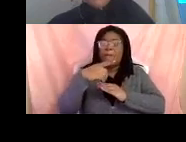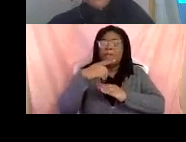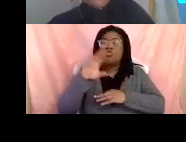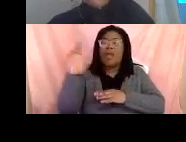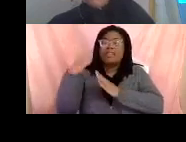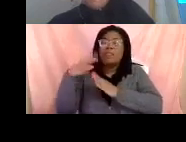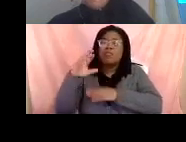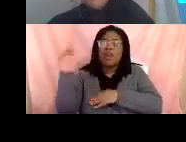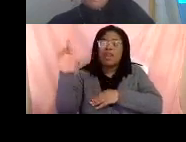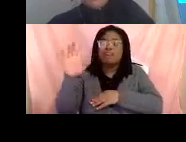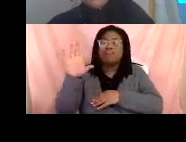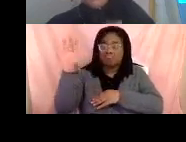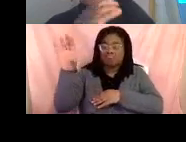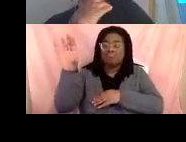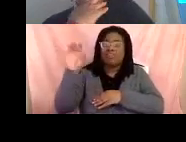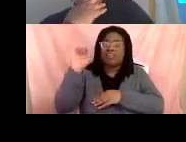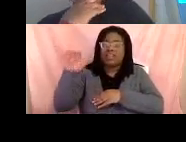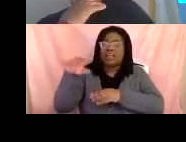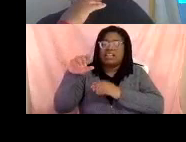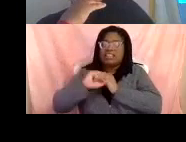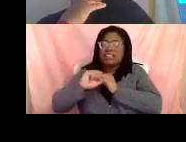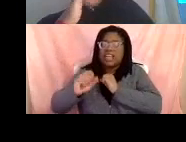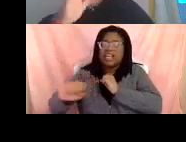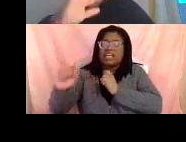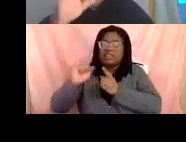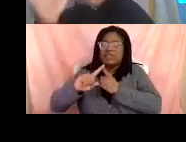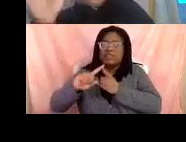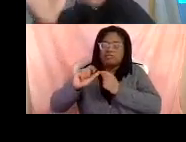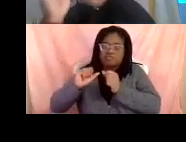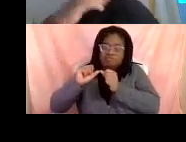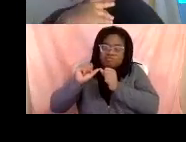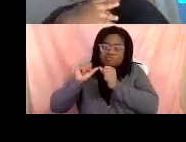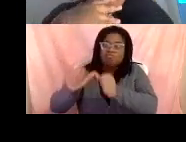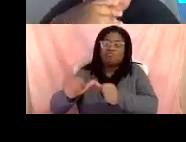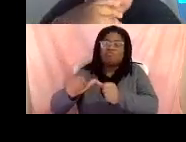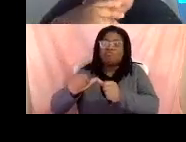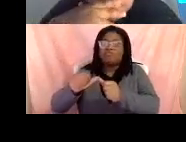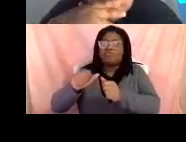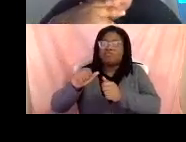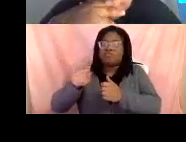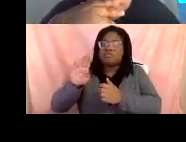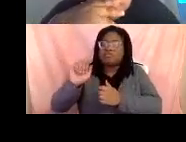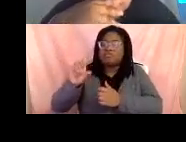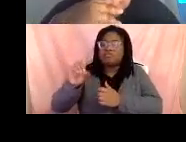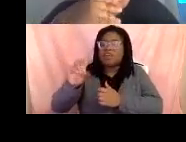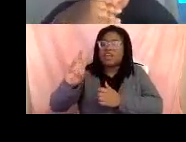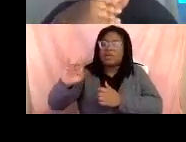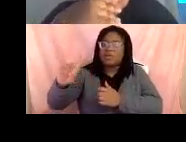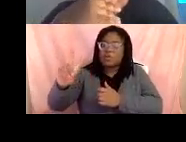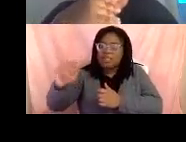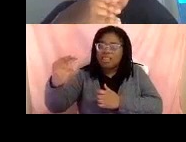right, like extended as far as you can go, extended bandwidths.